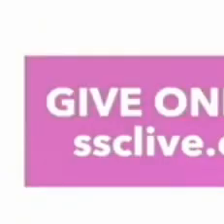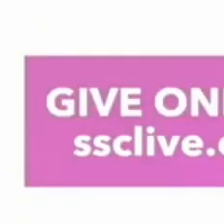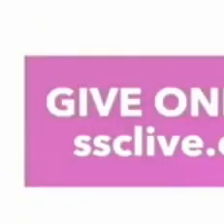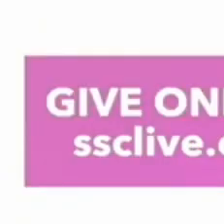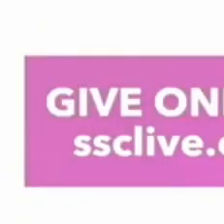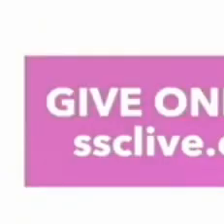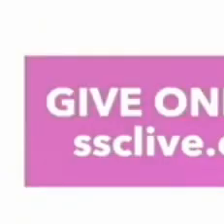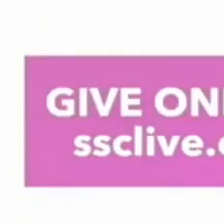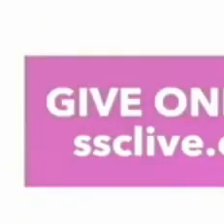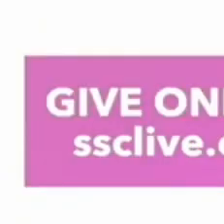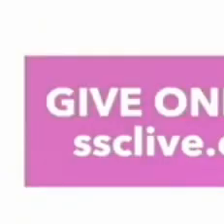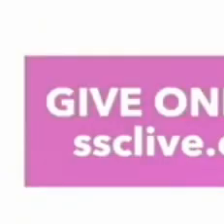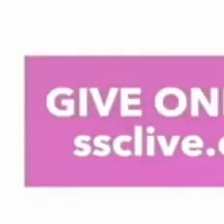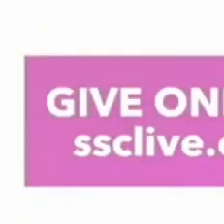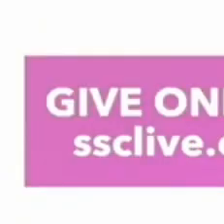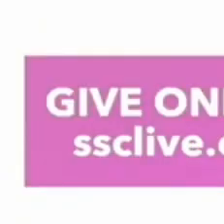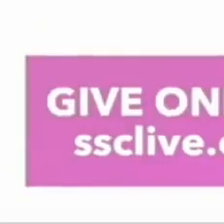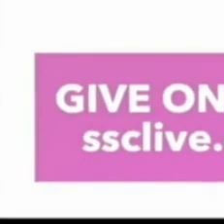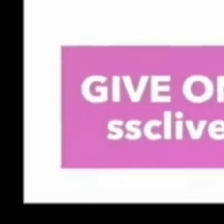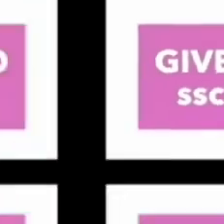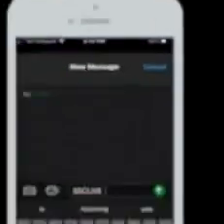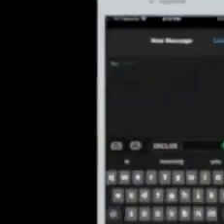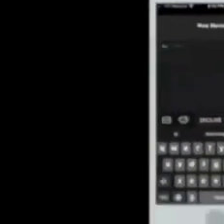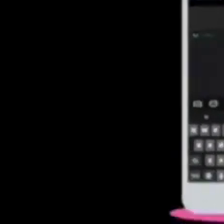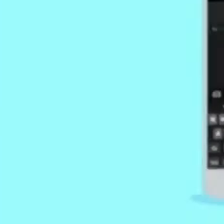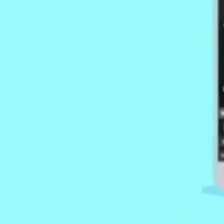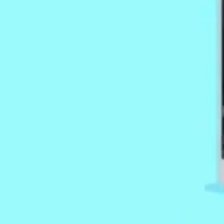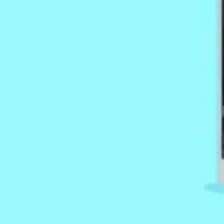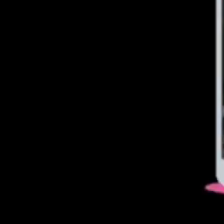ssclive.org and click Give.